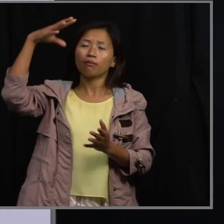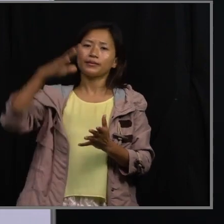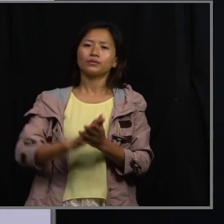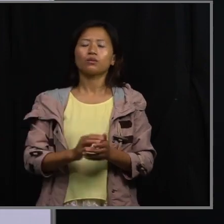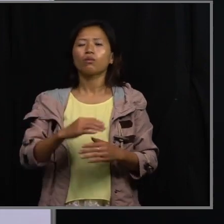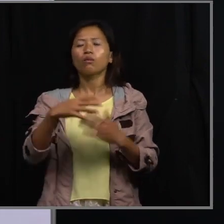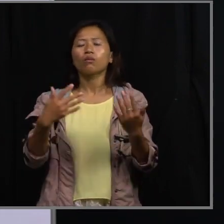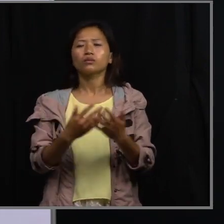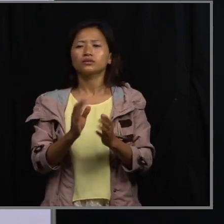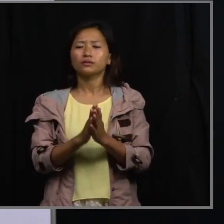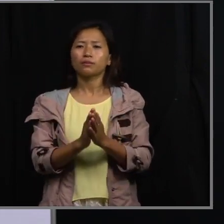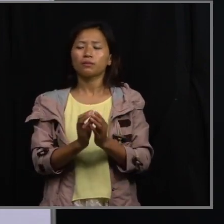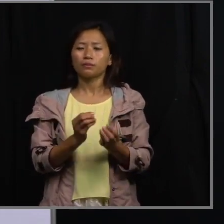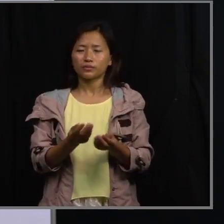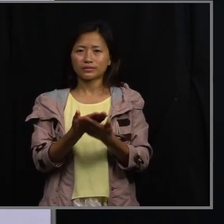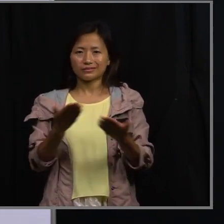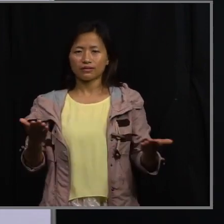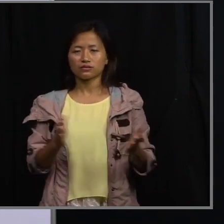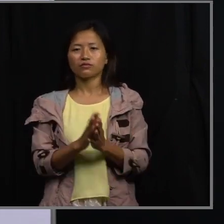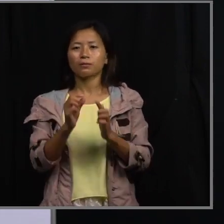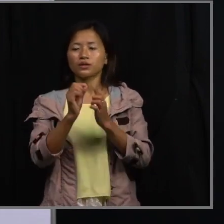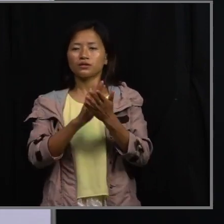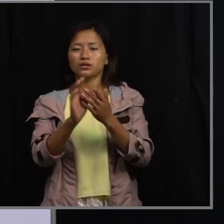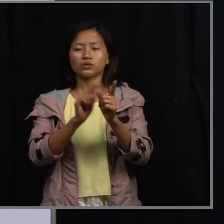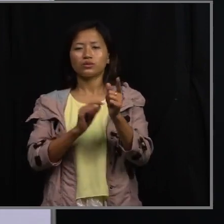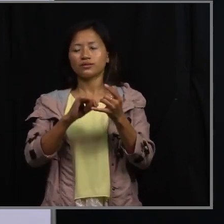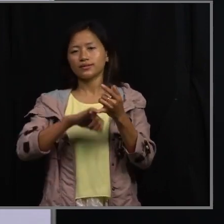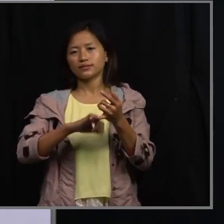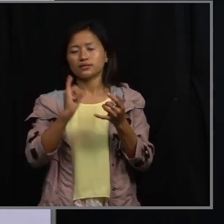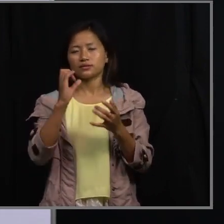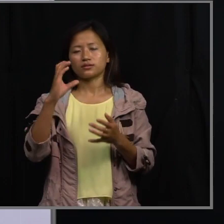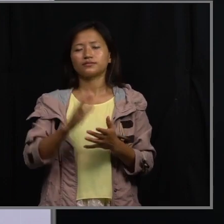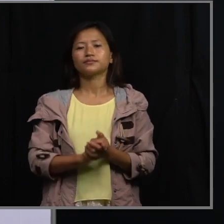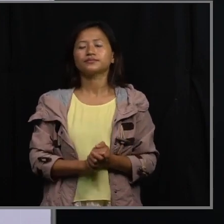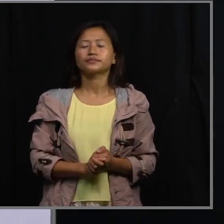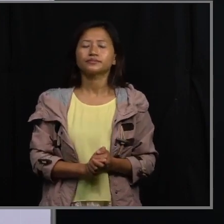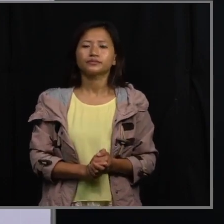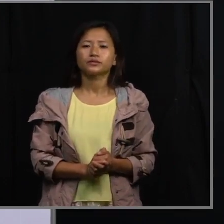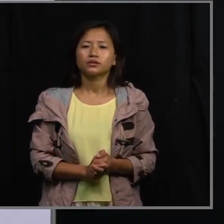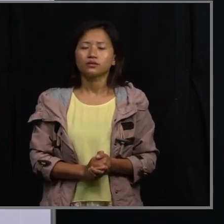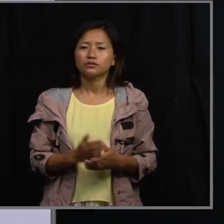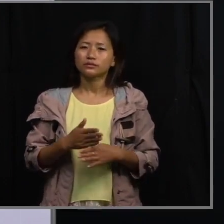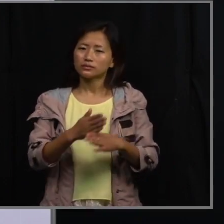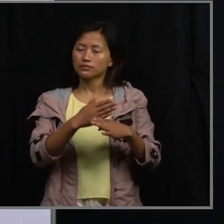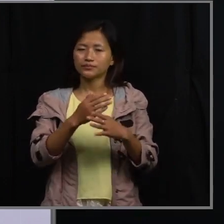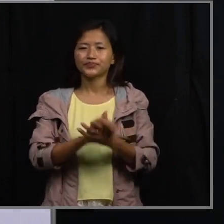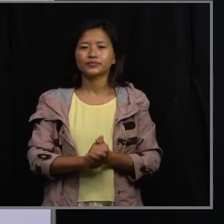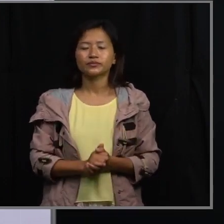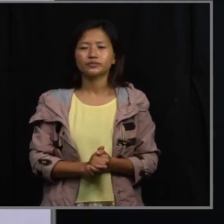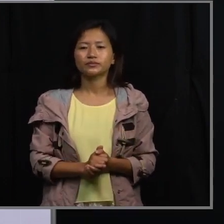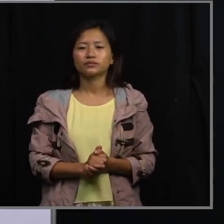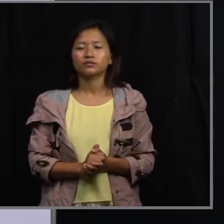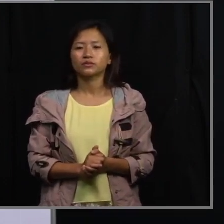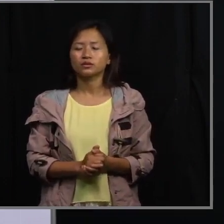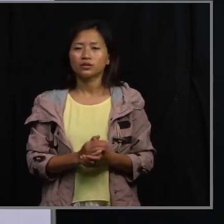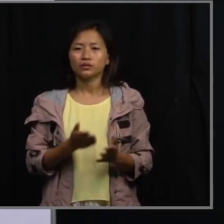is the product of physics, everything is given by physics, right? So it's very interesting. Okay, so this is the contribution, dear students, and you